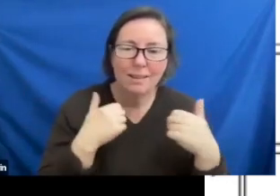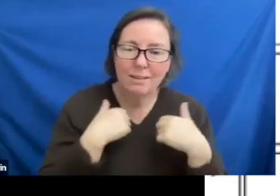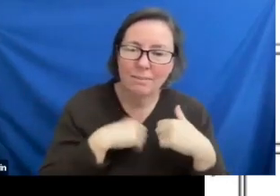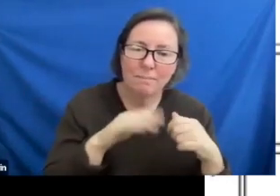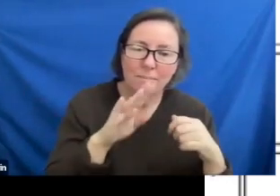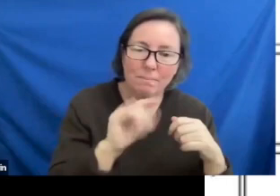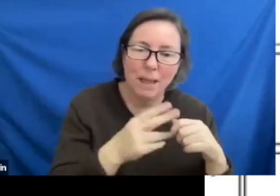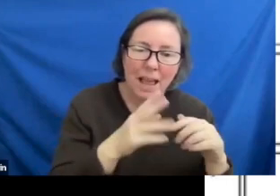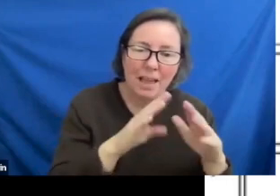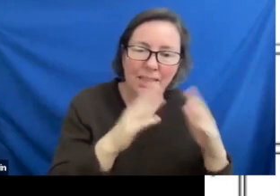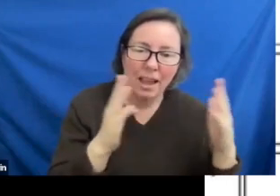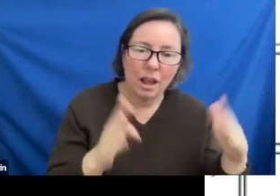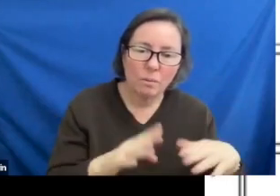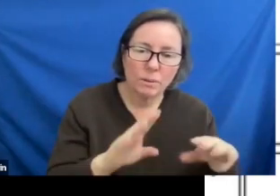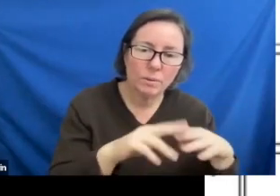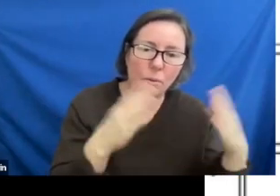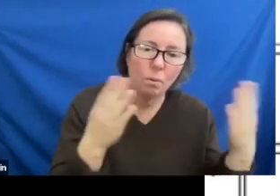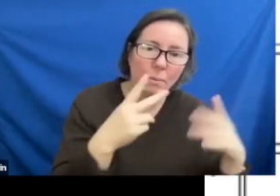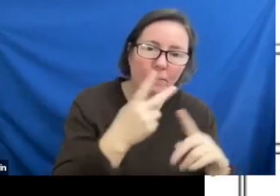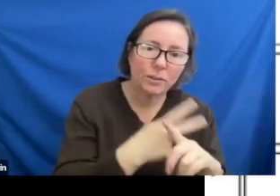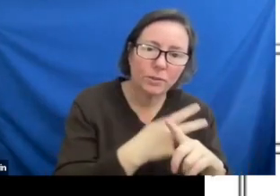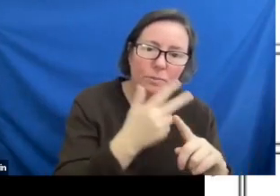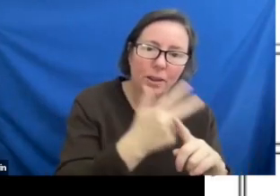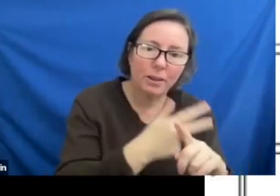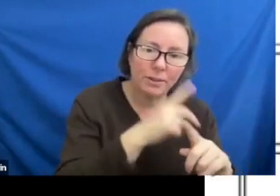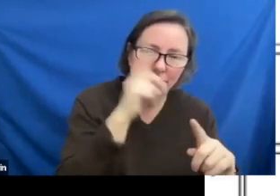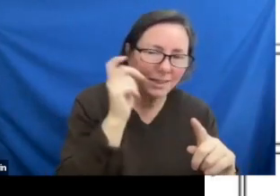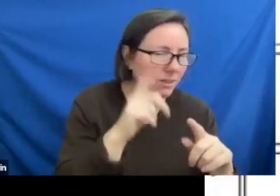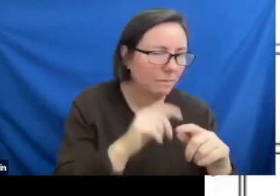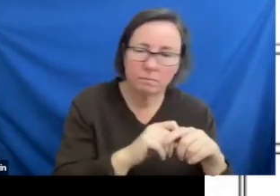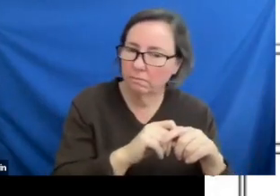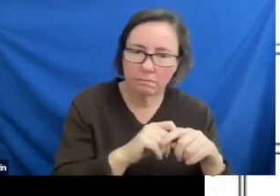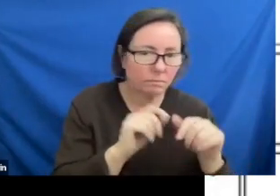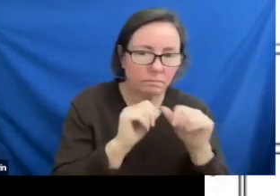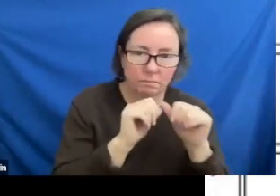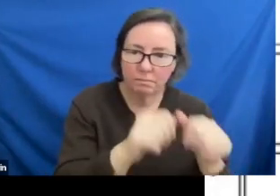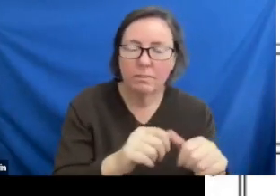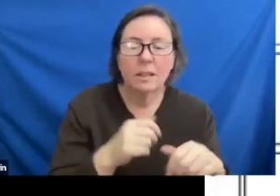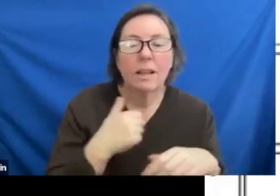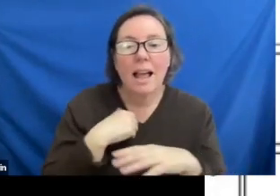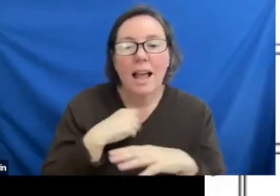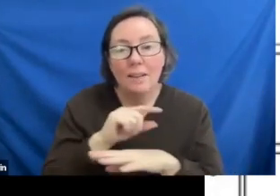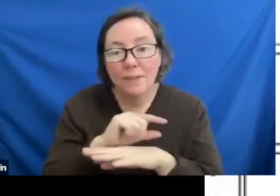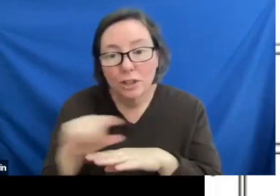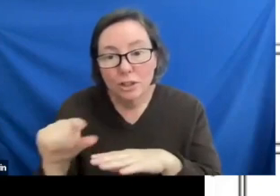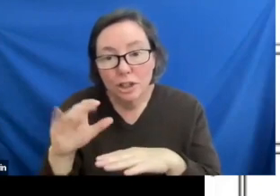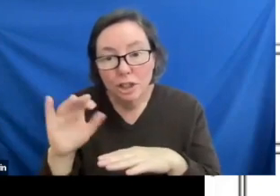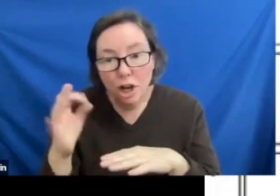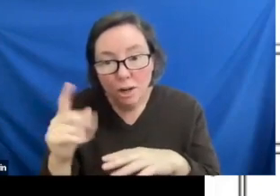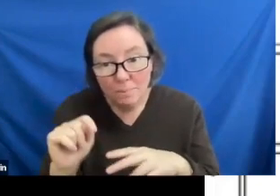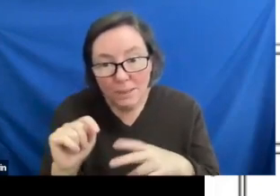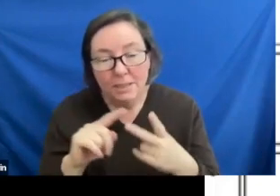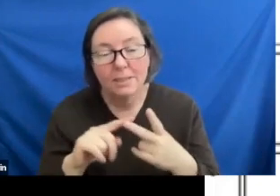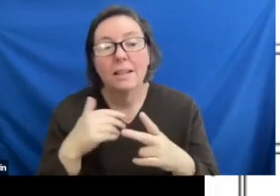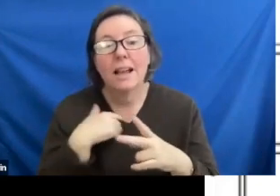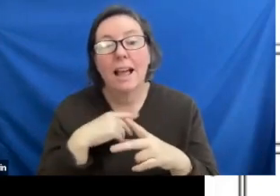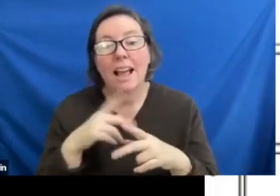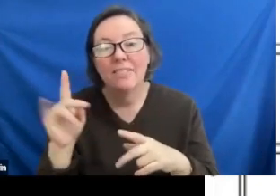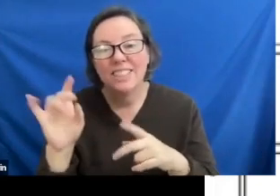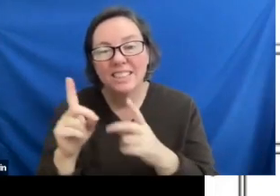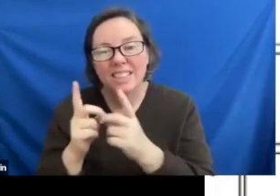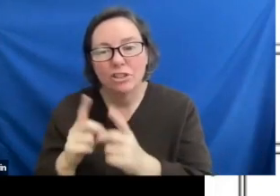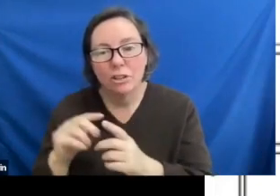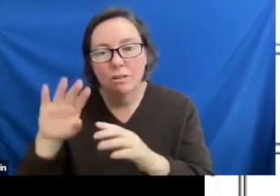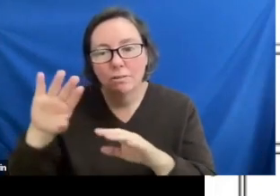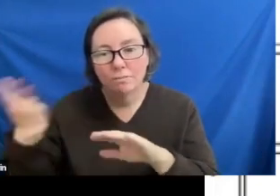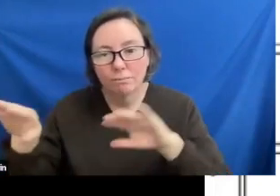months. So the multi-purpose room will have carpeting, will have 2 digital monitors, the same type of